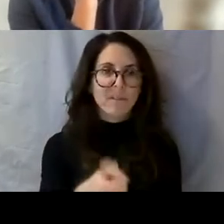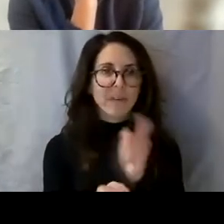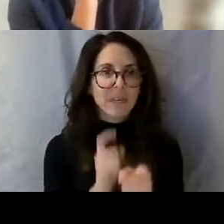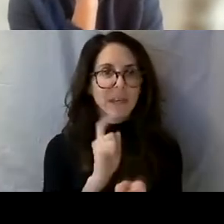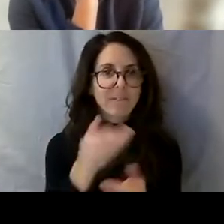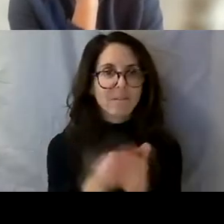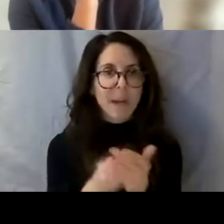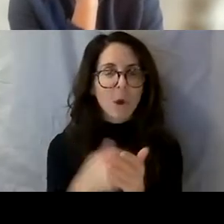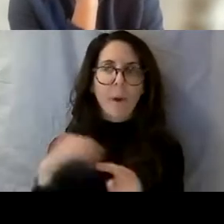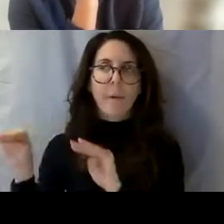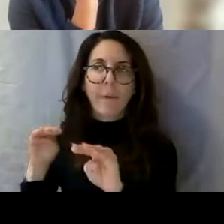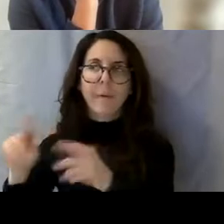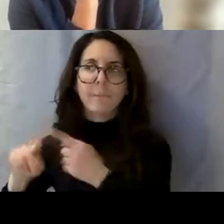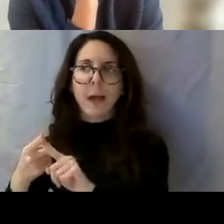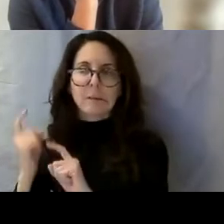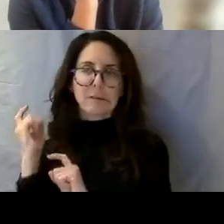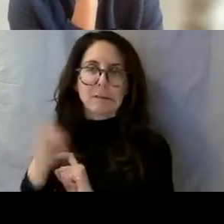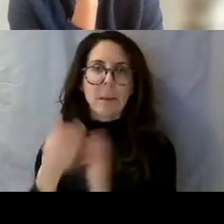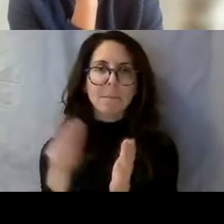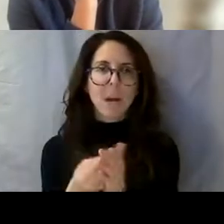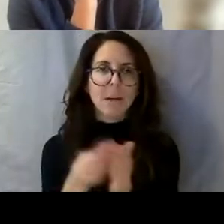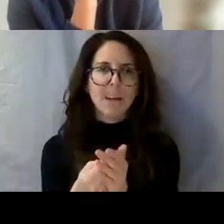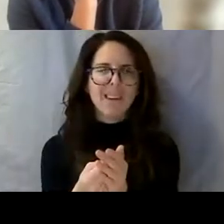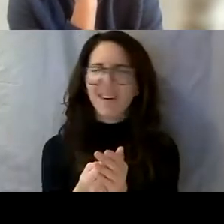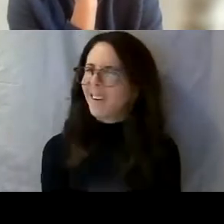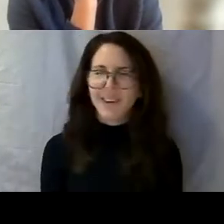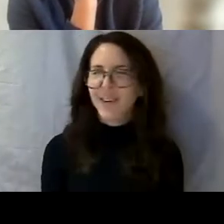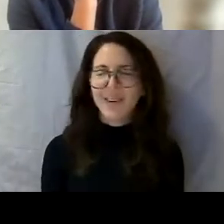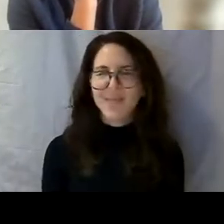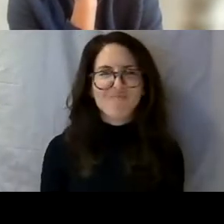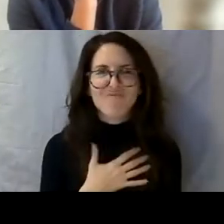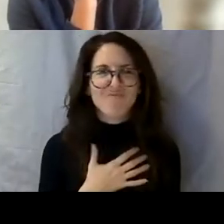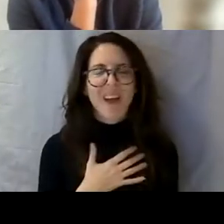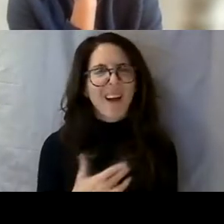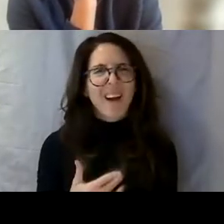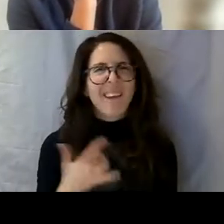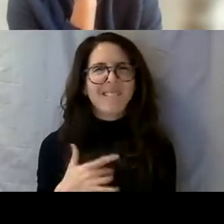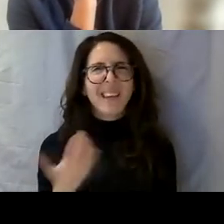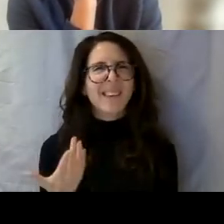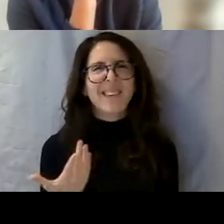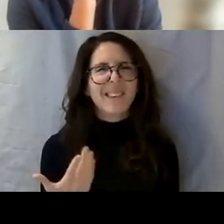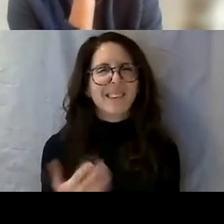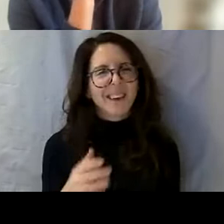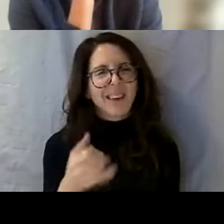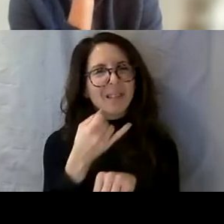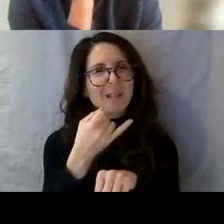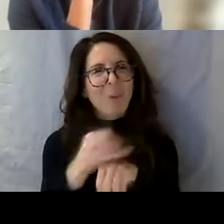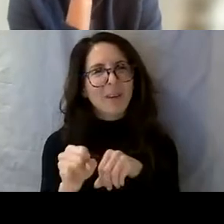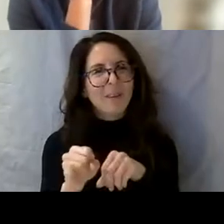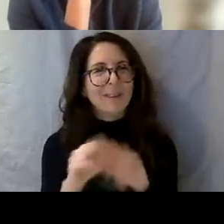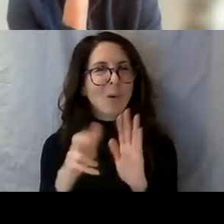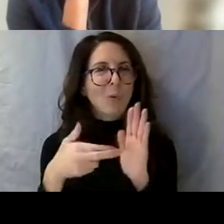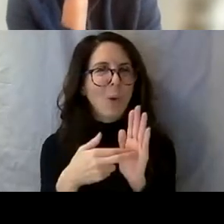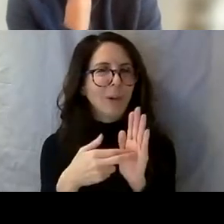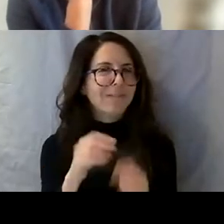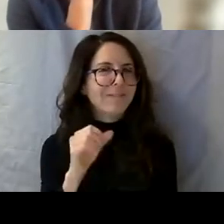people to write big checks. And I think that really devalues the role that a board can play, and certainly the ways